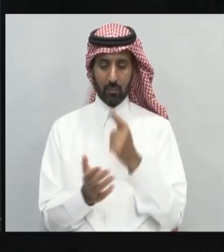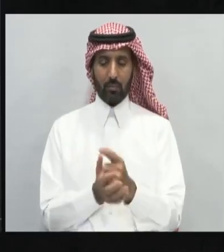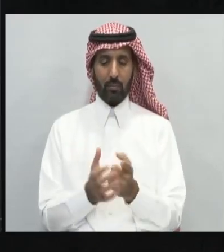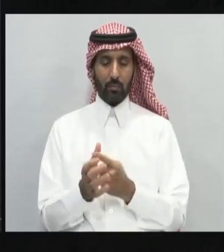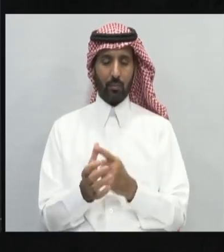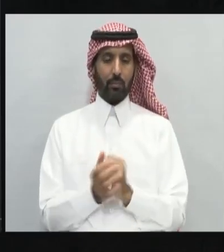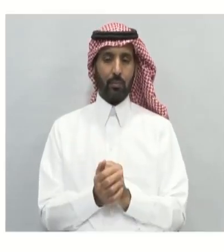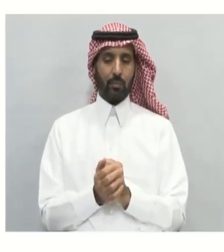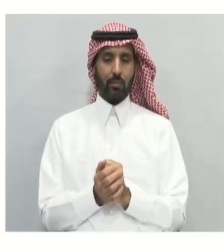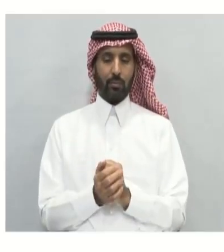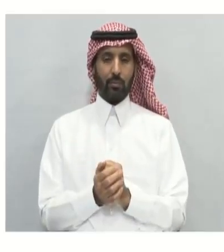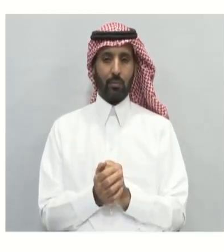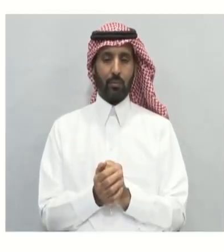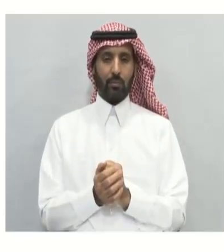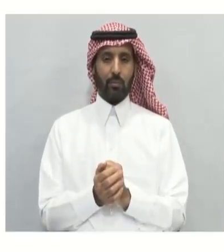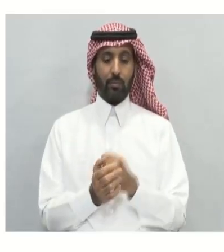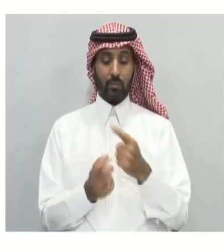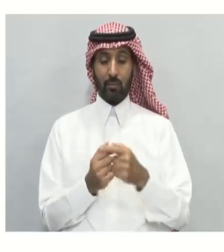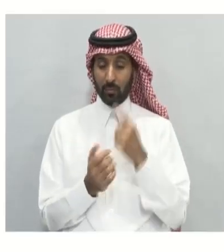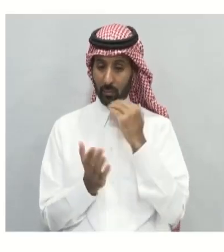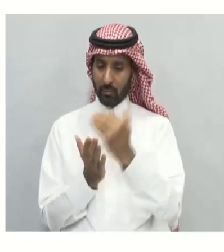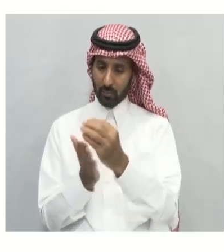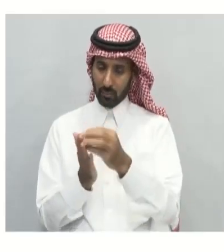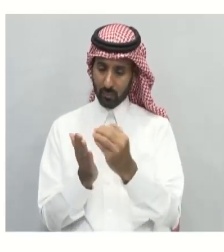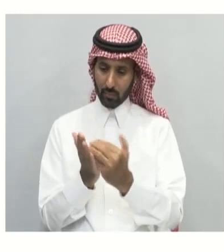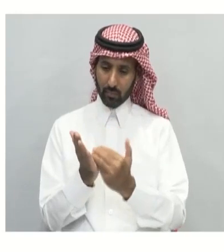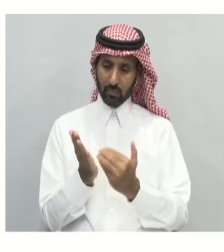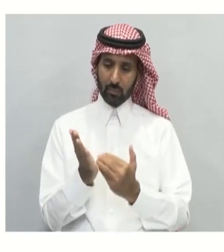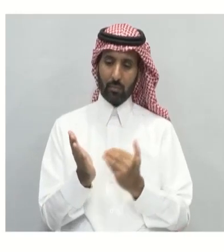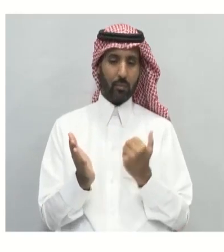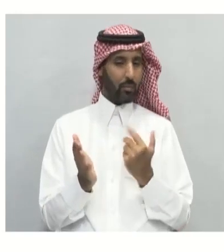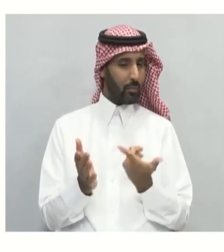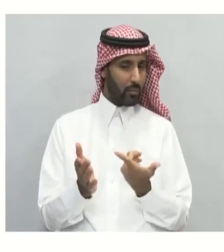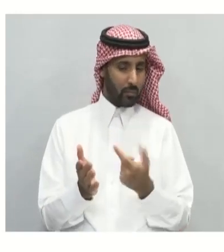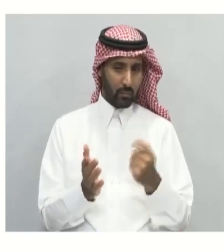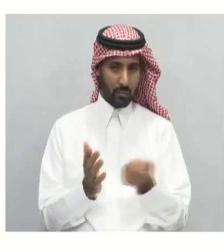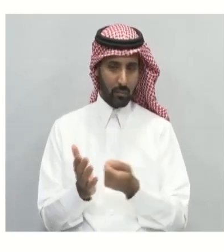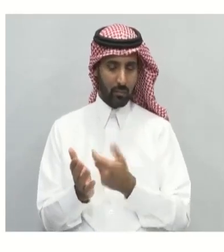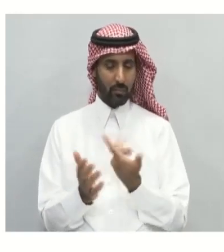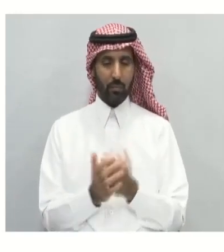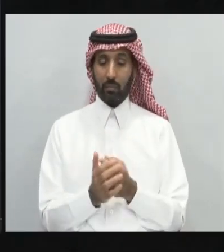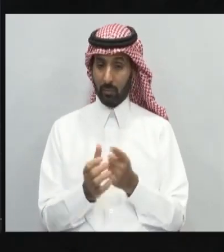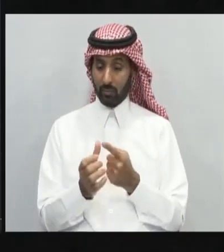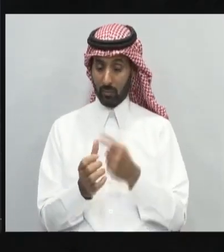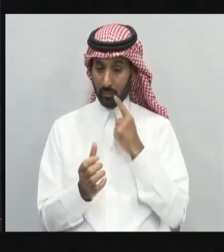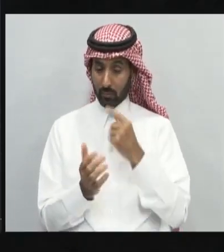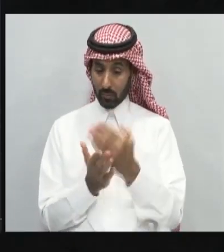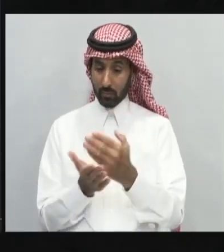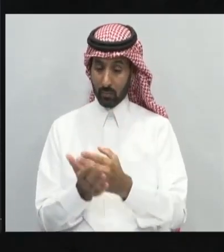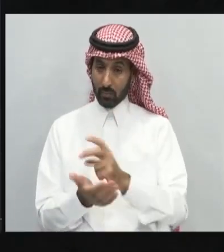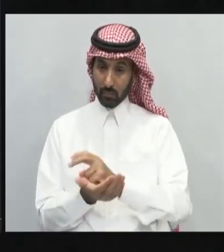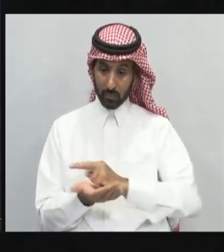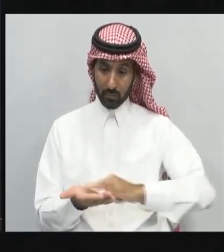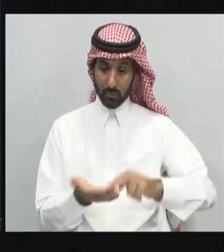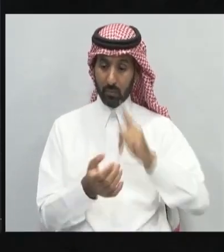first thing that we will do usually is planning, and we have our plan already there. We're going to write a letter to